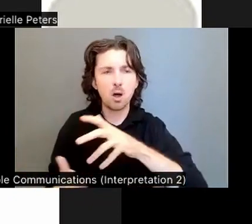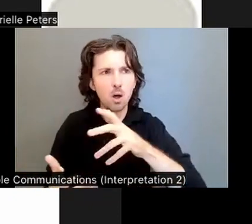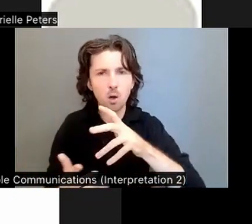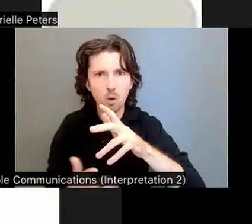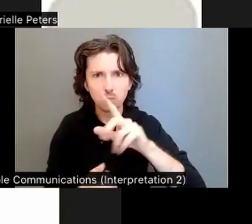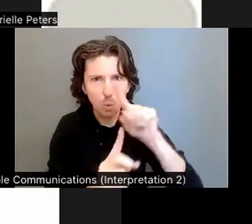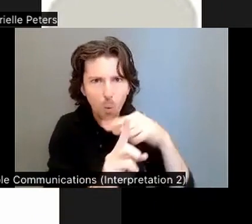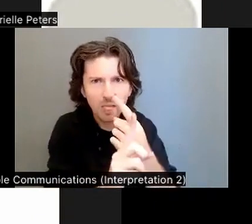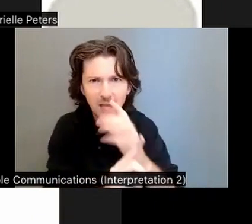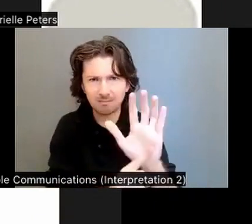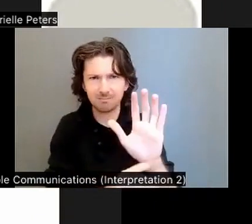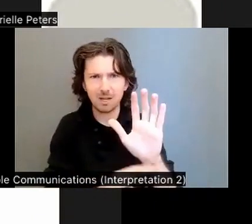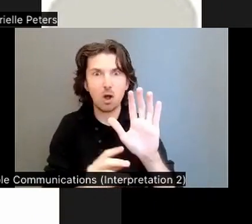people